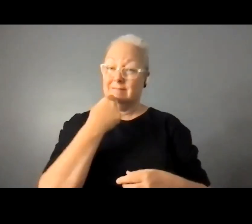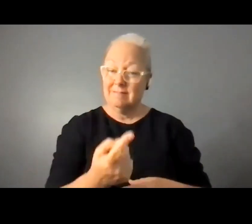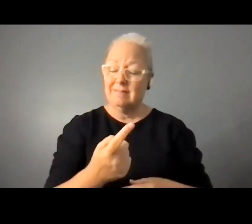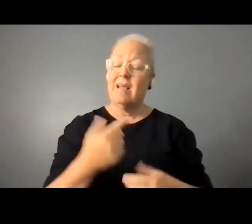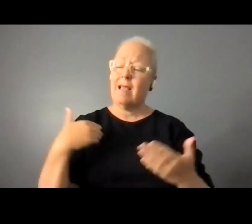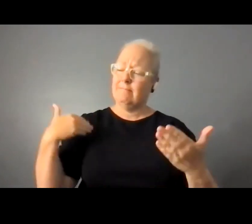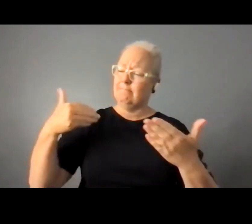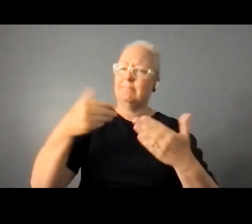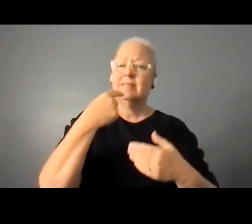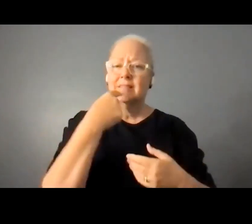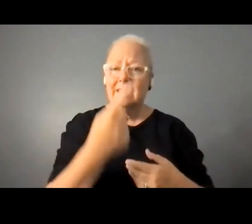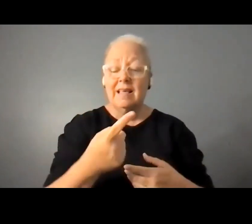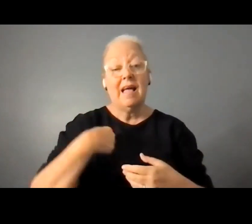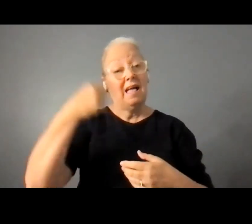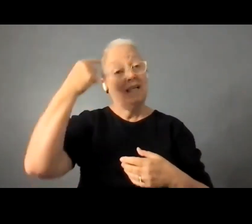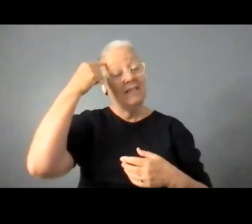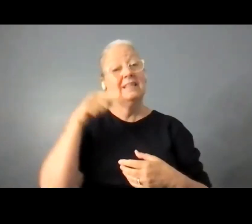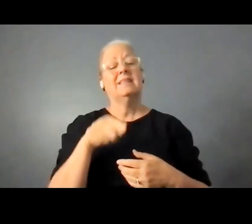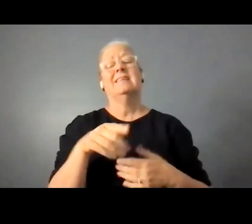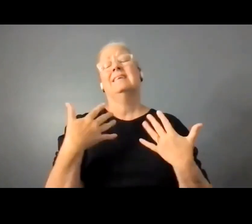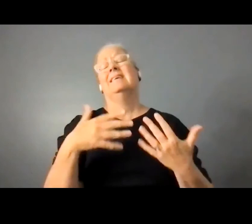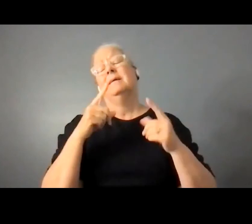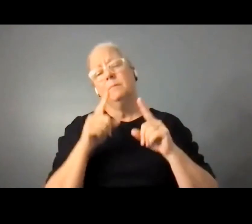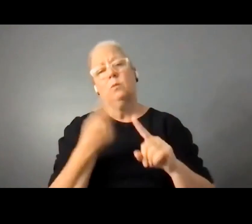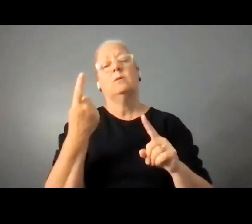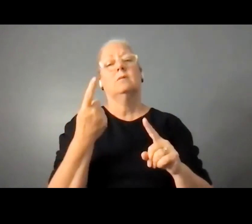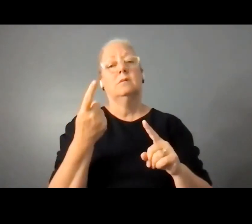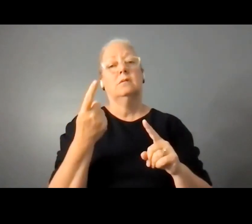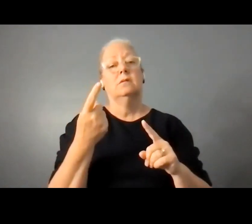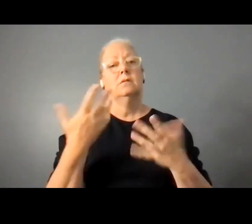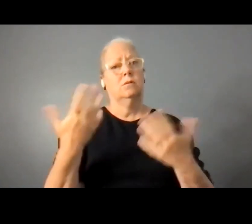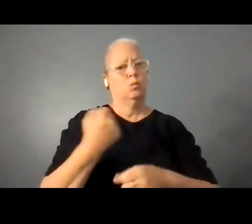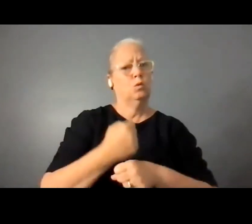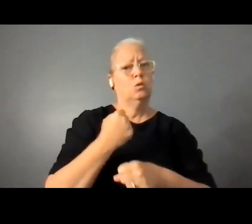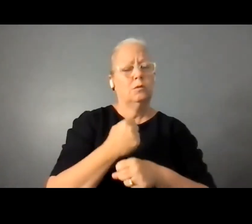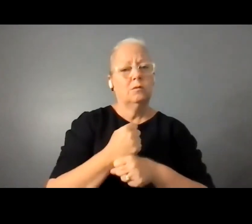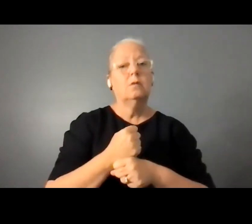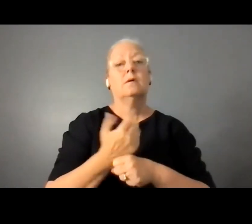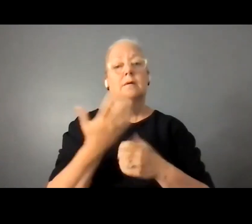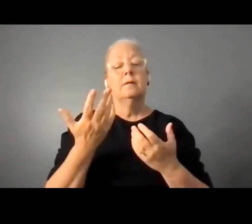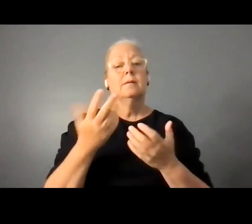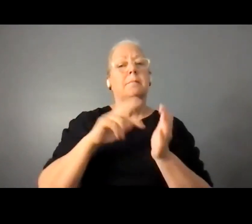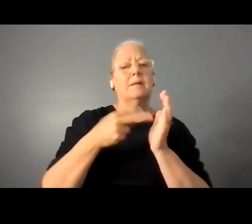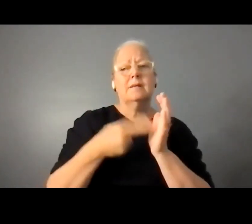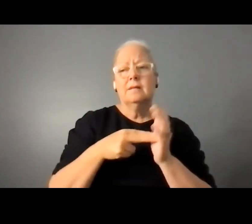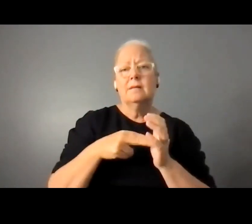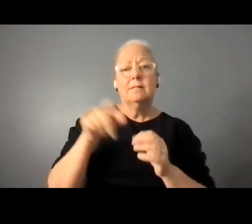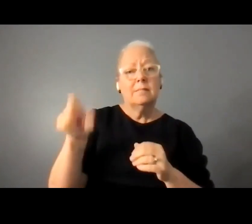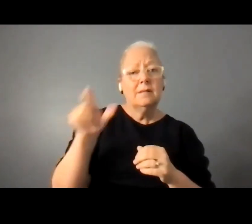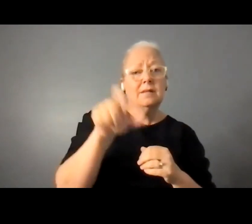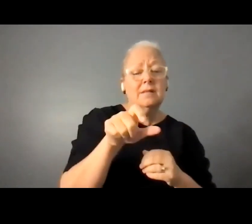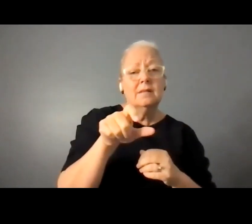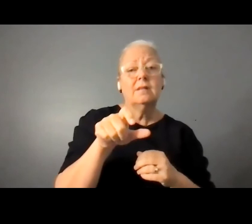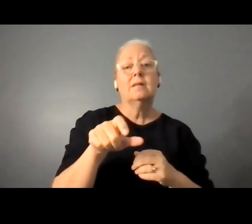think it's fundamental action of people who need our own